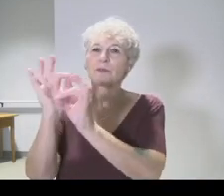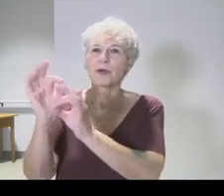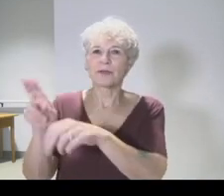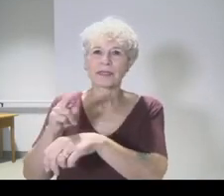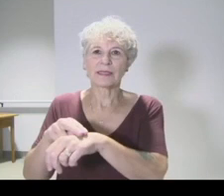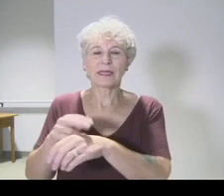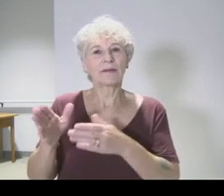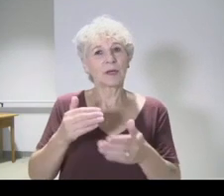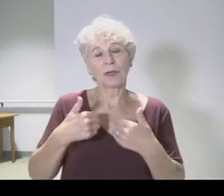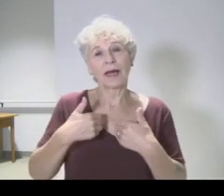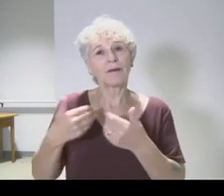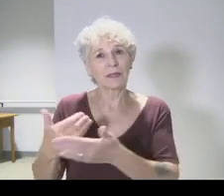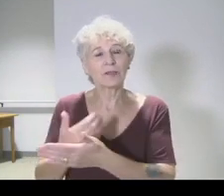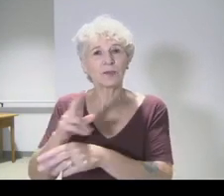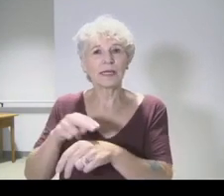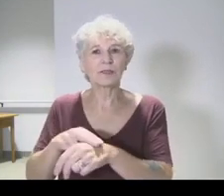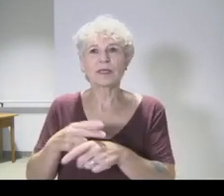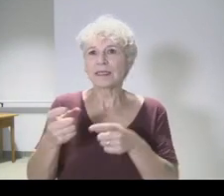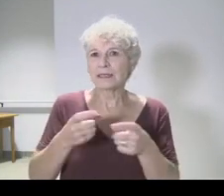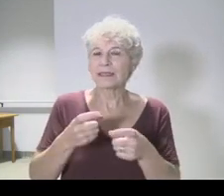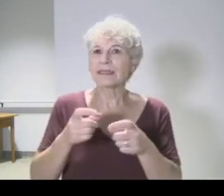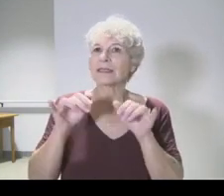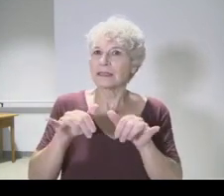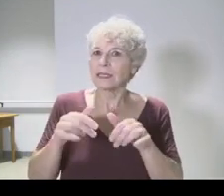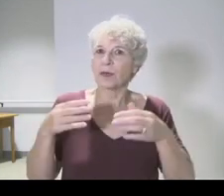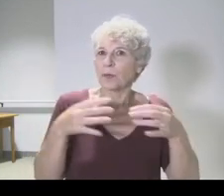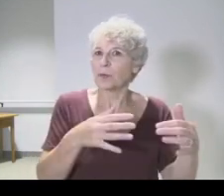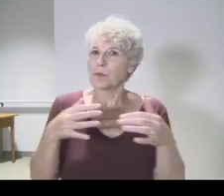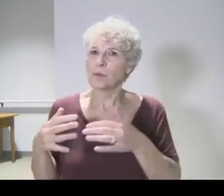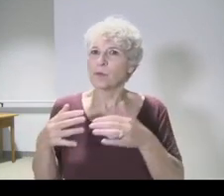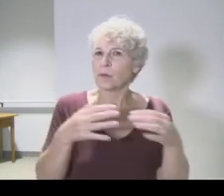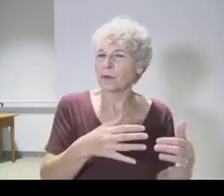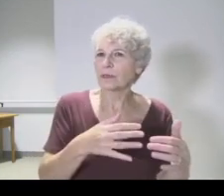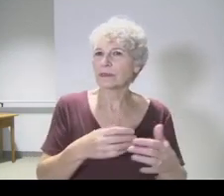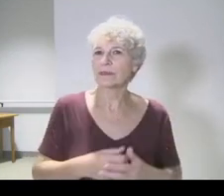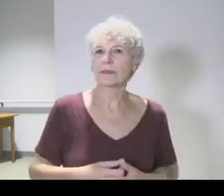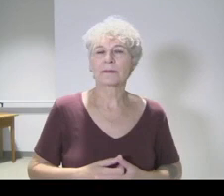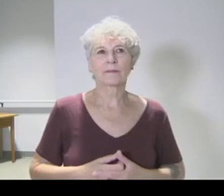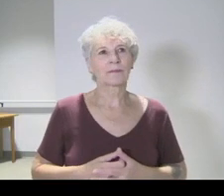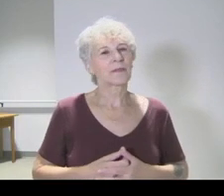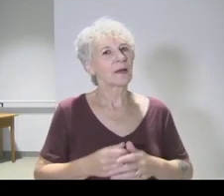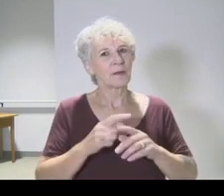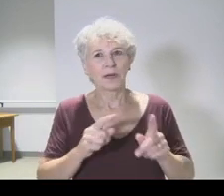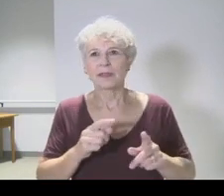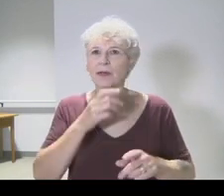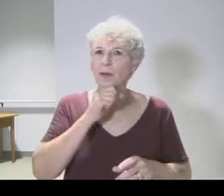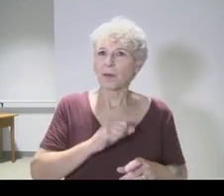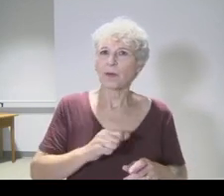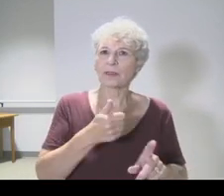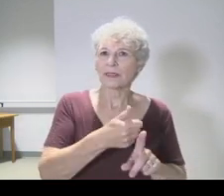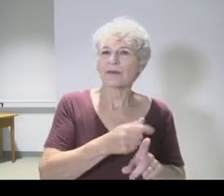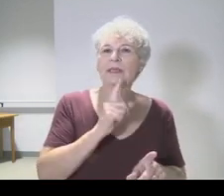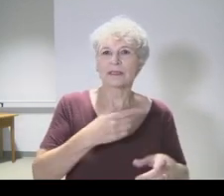this new divine nature, our sin still wages war against that divine nature. Well, our old self is the